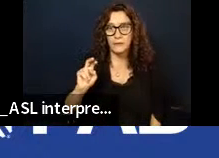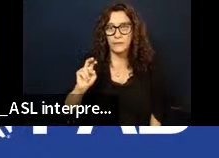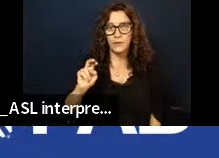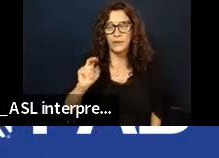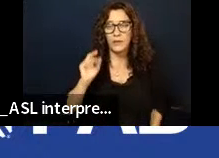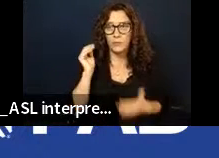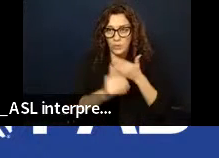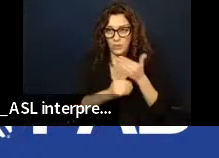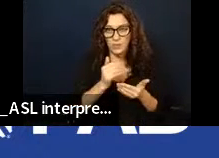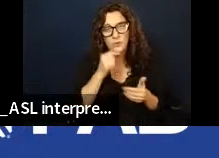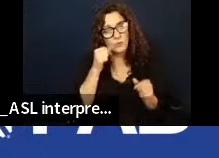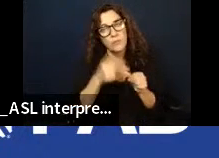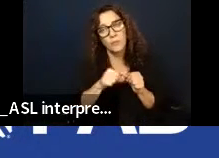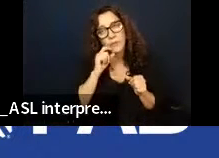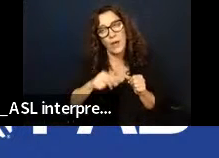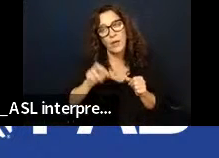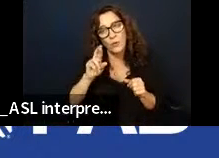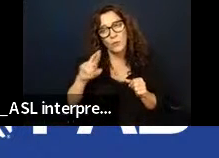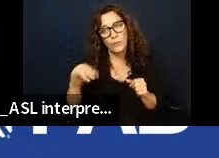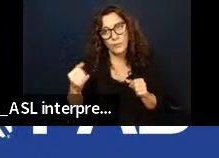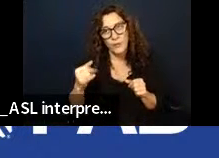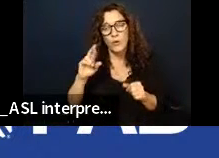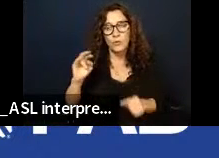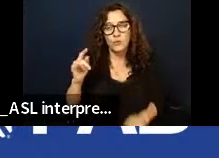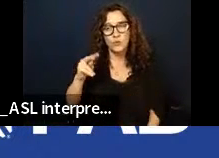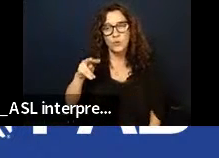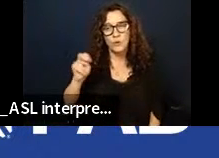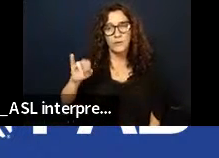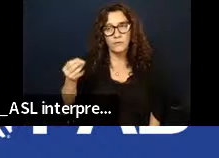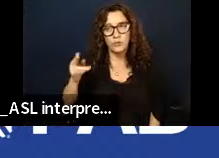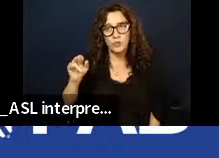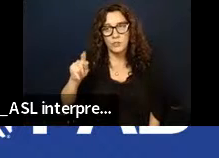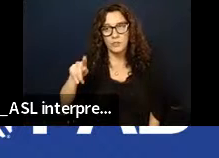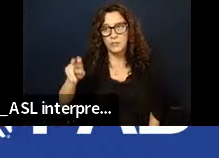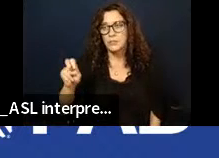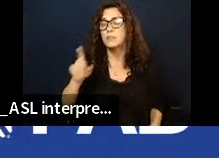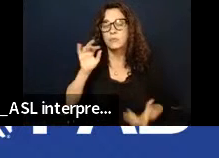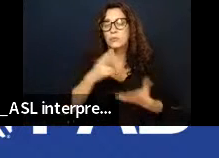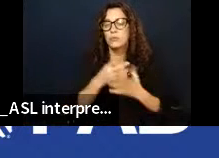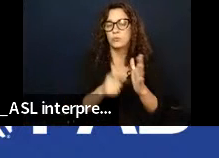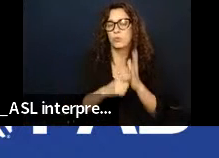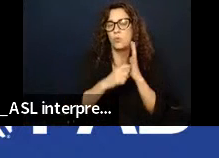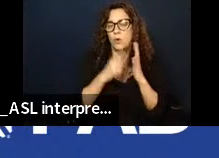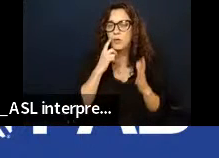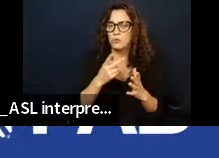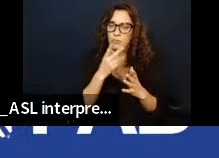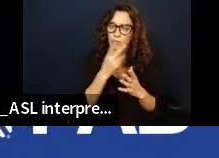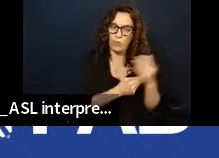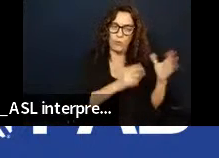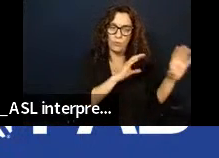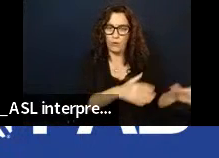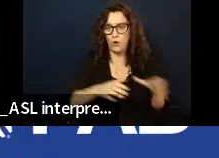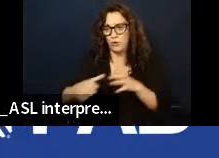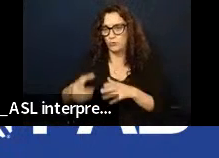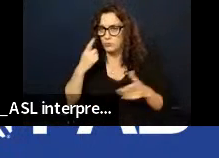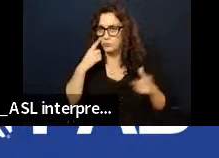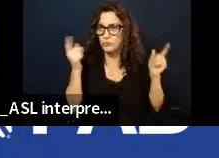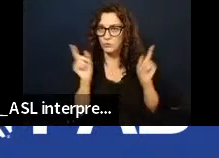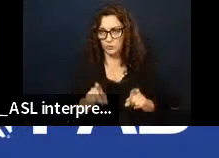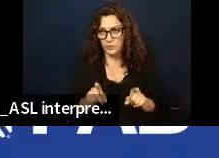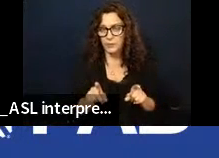need consent from both parties, both the officer and the community member that is alleging misconduct, and would only